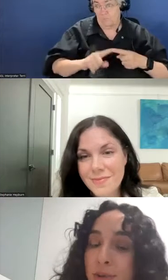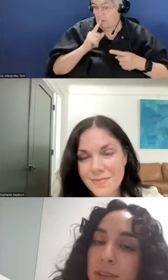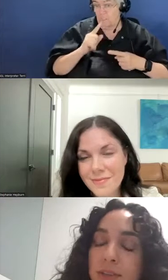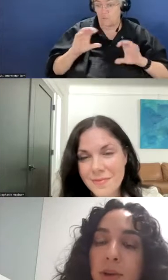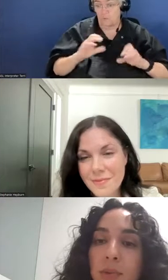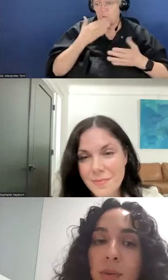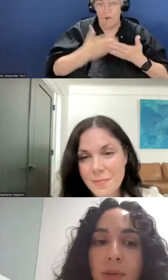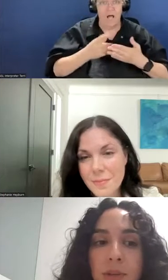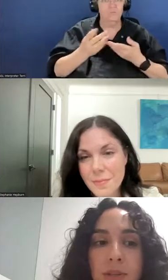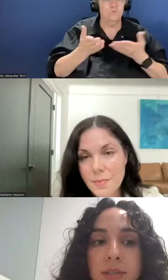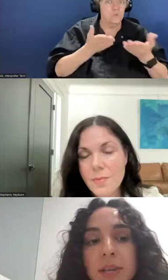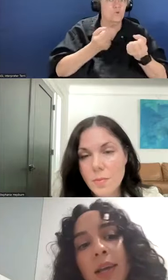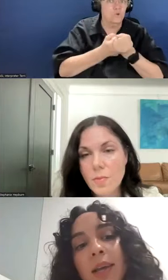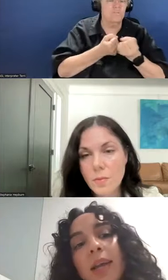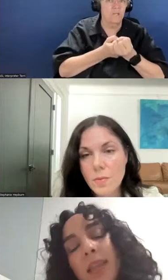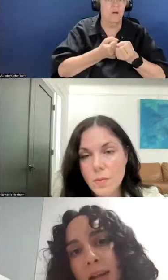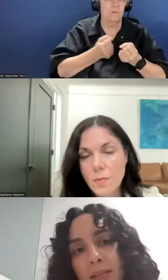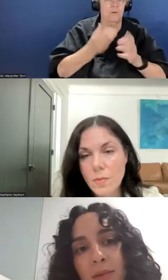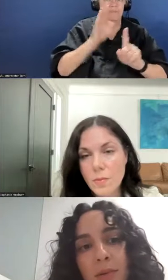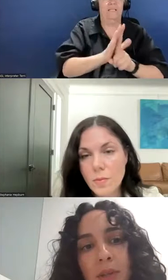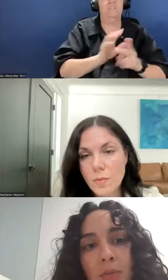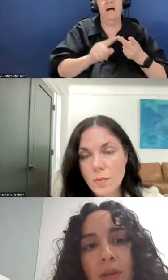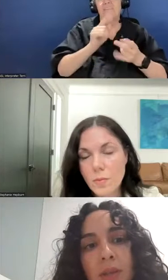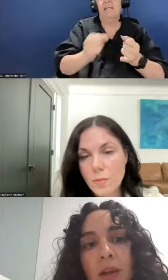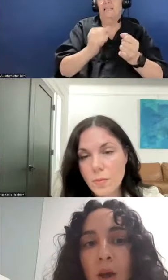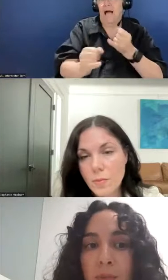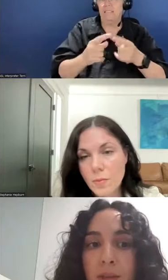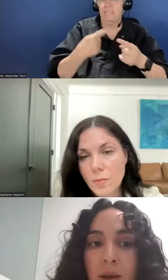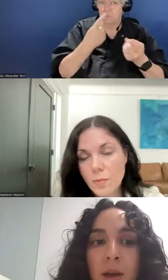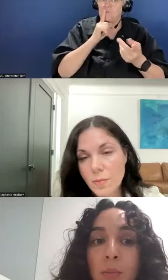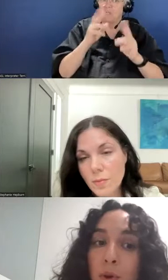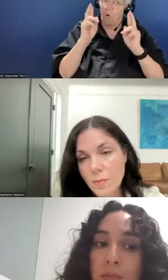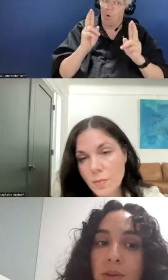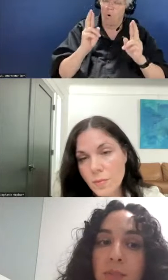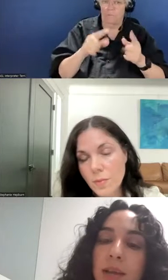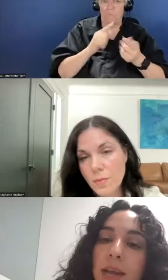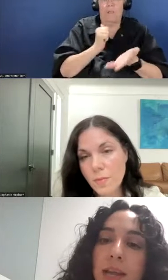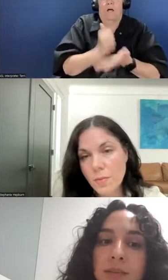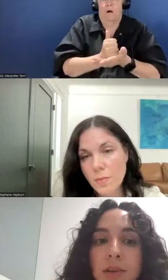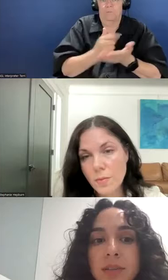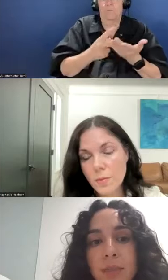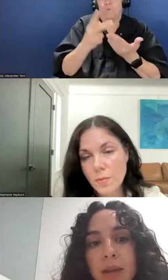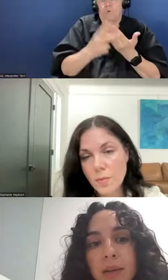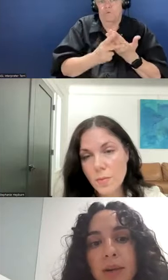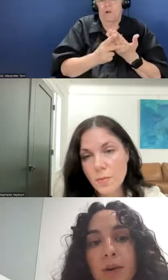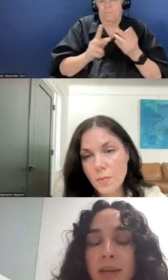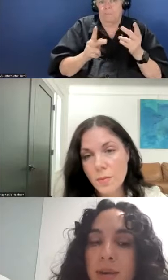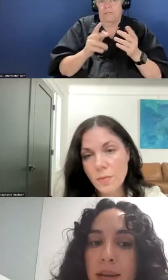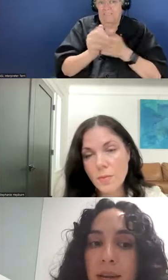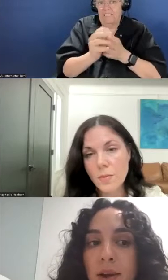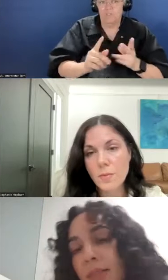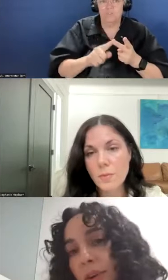at serving their target populations. And then lastly, we're really hoping that it helps program leaders make a case for expanding